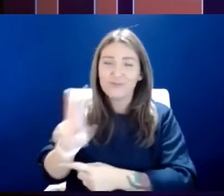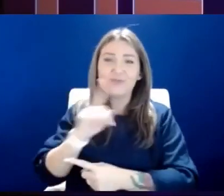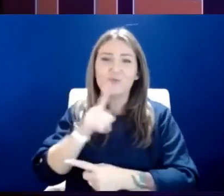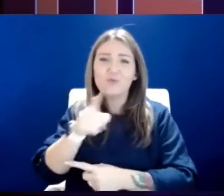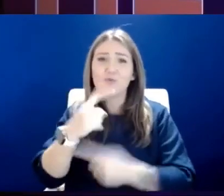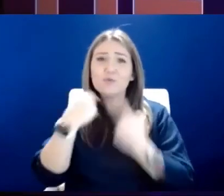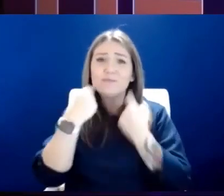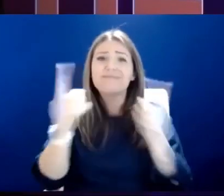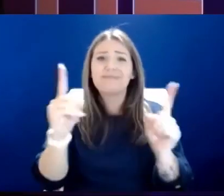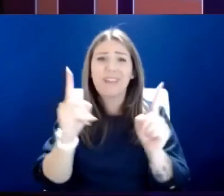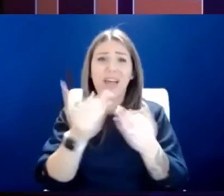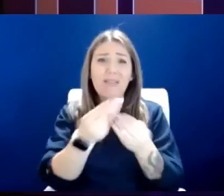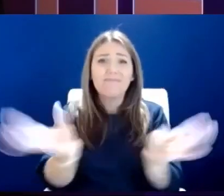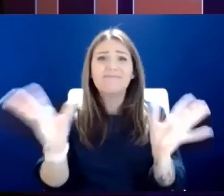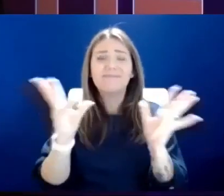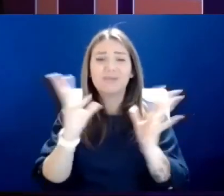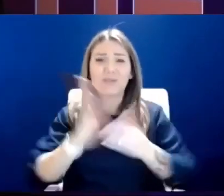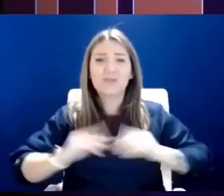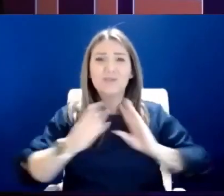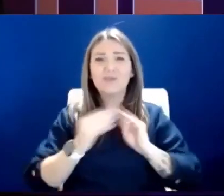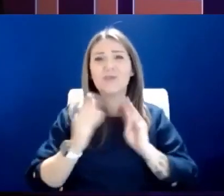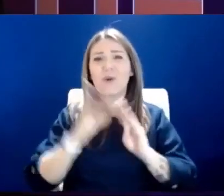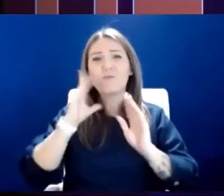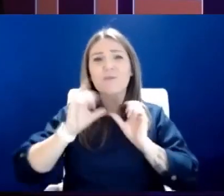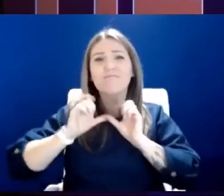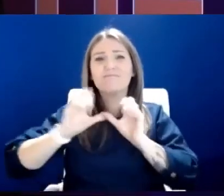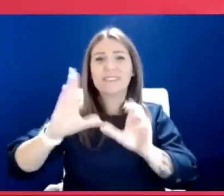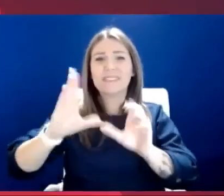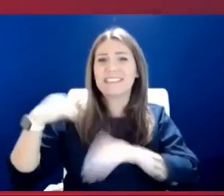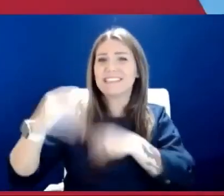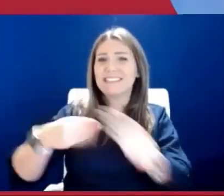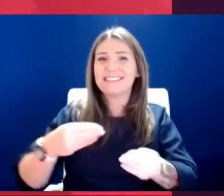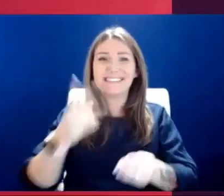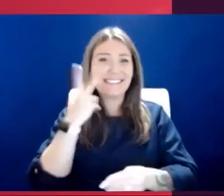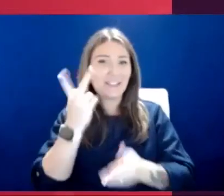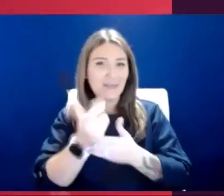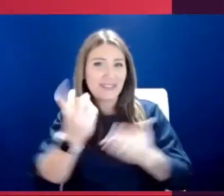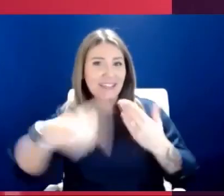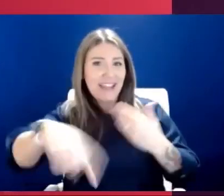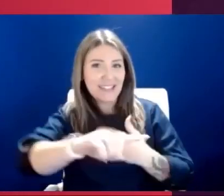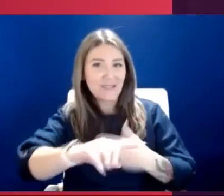legacy alive. So thank you for sharing. See you next week.